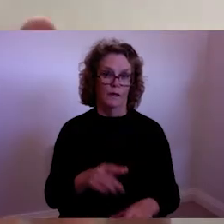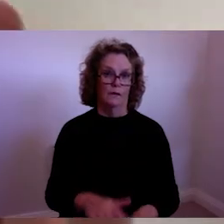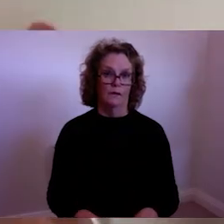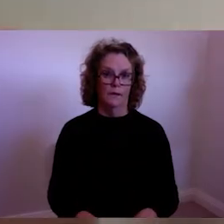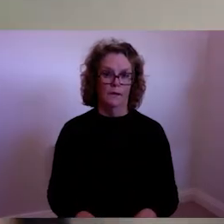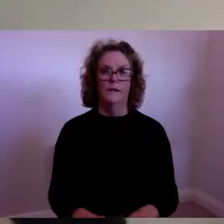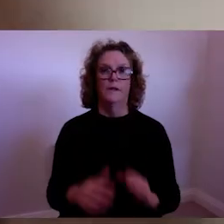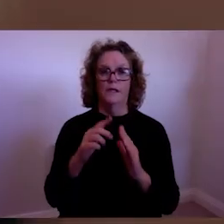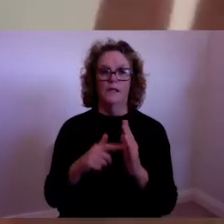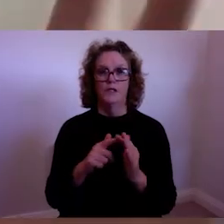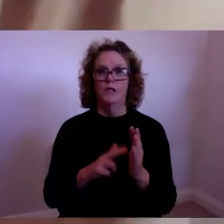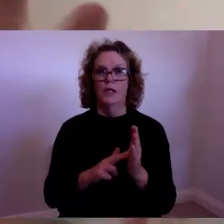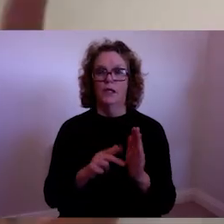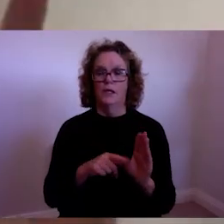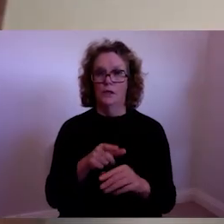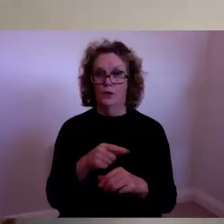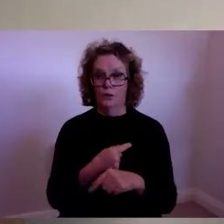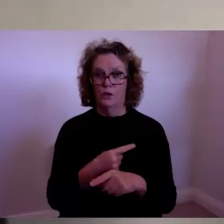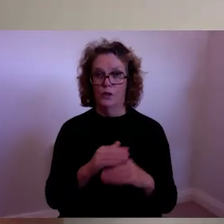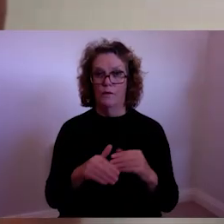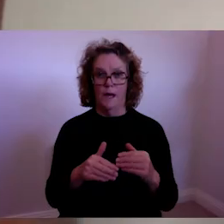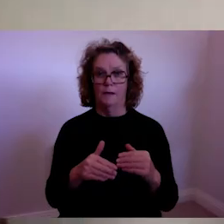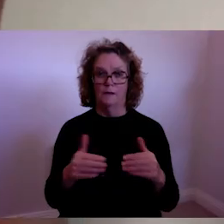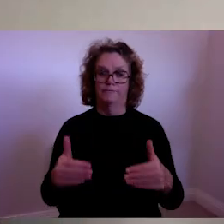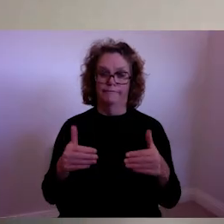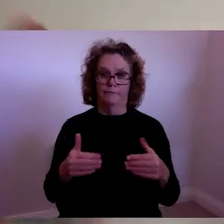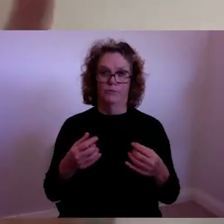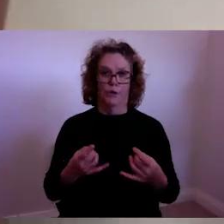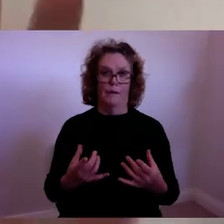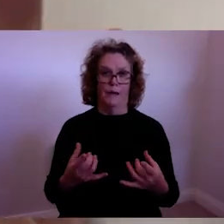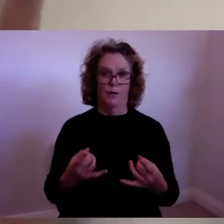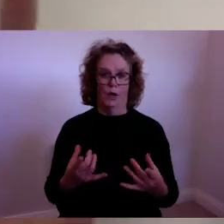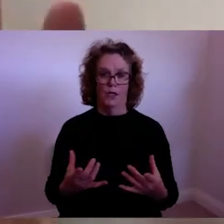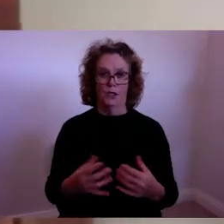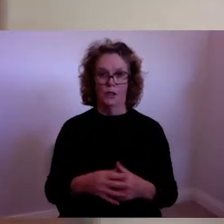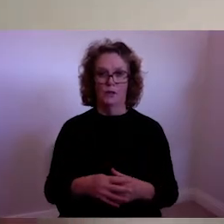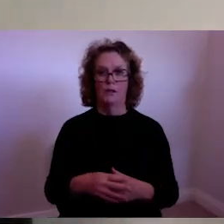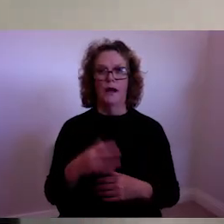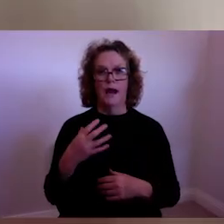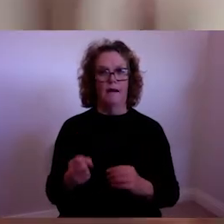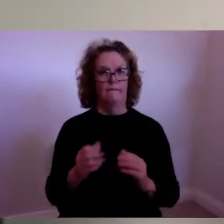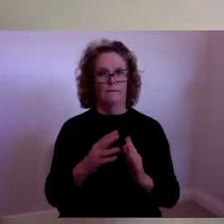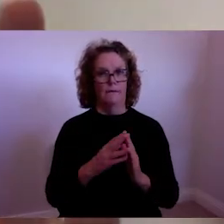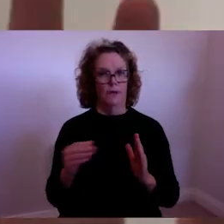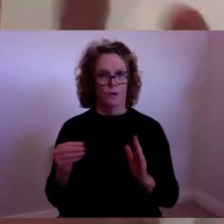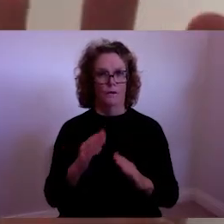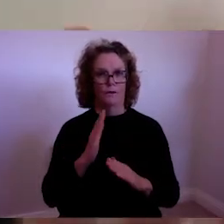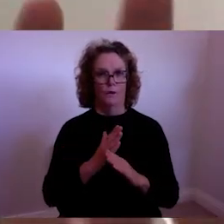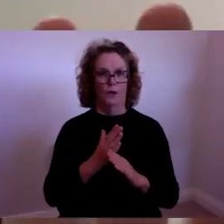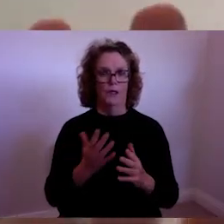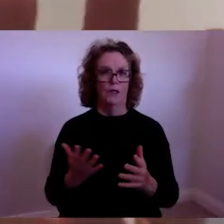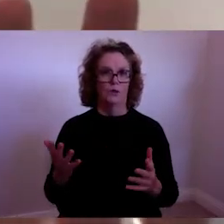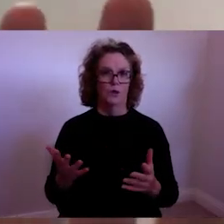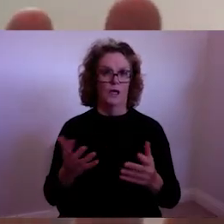preparation, and then we've got a model for working together during any event